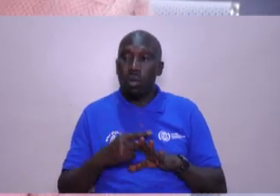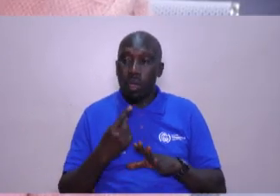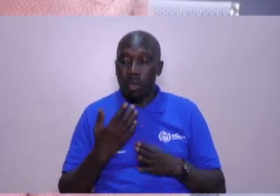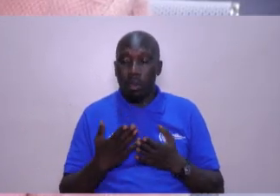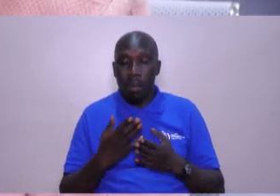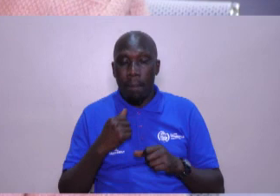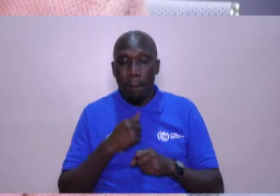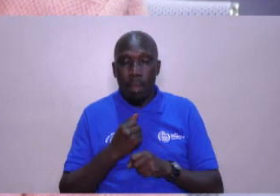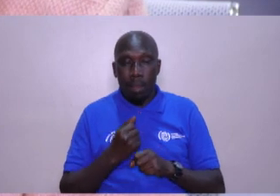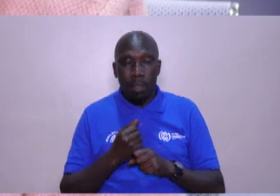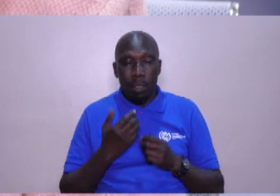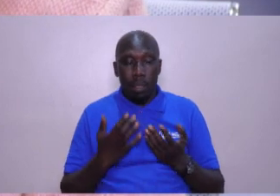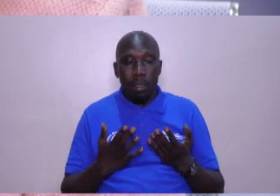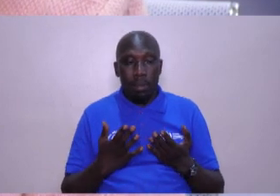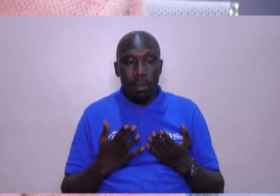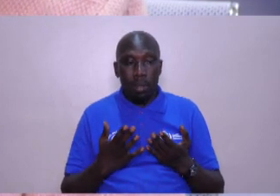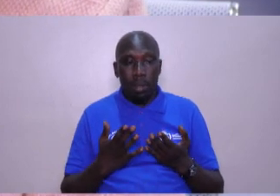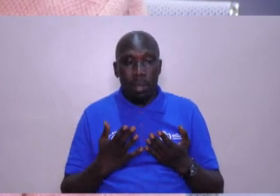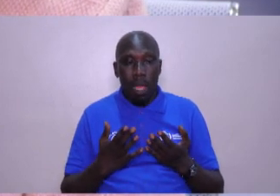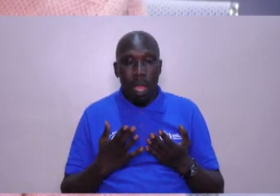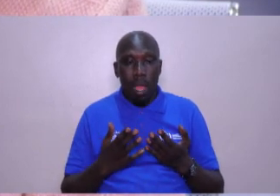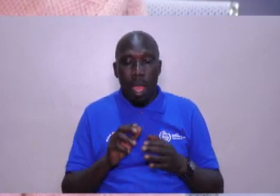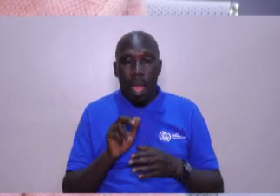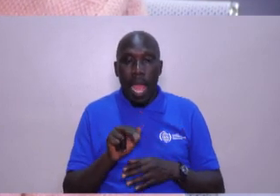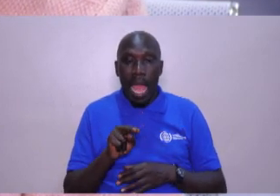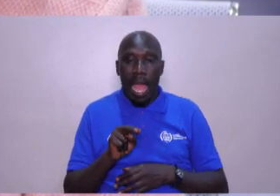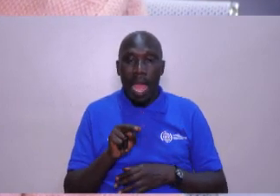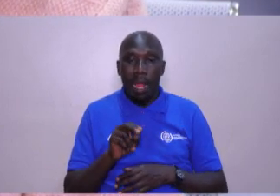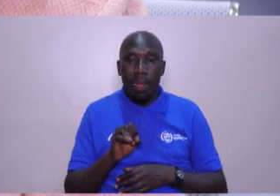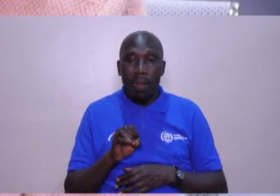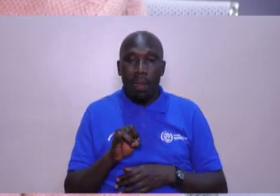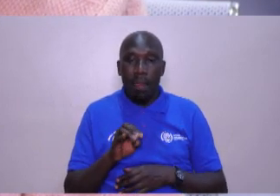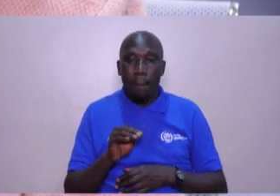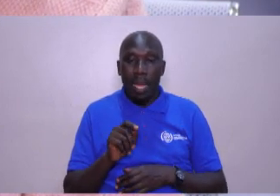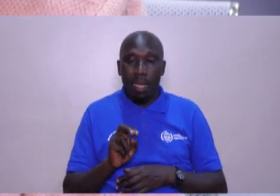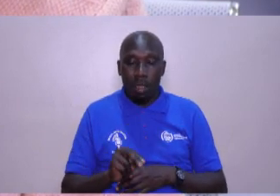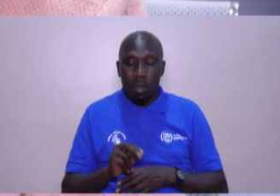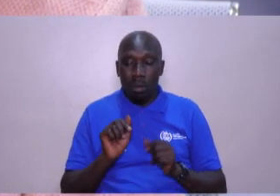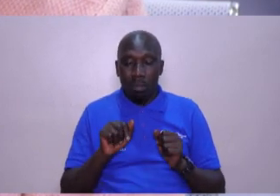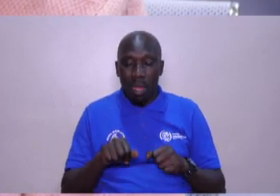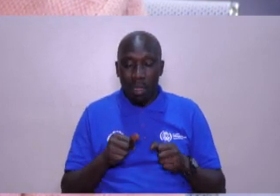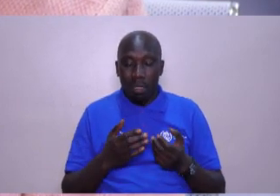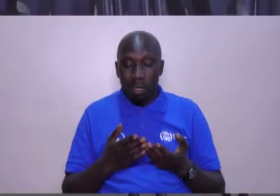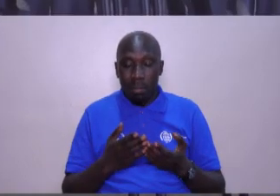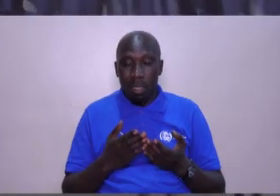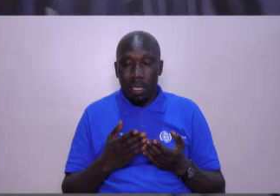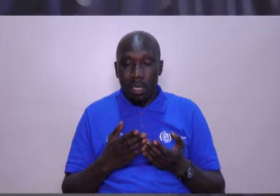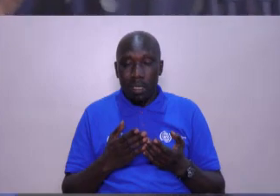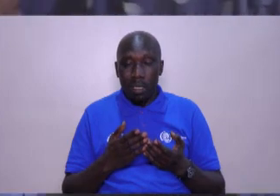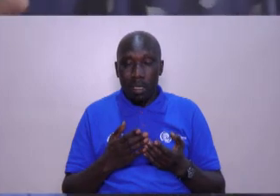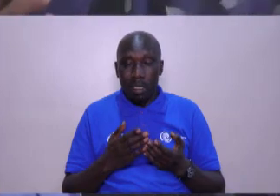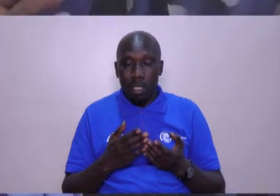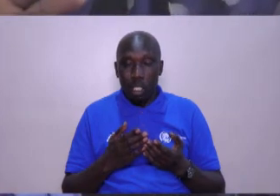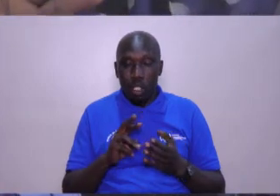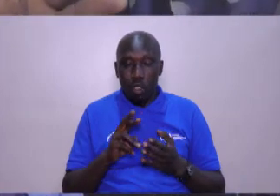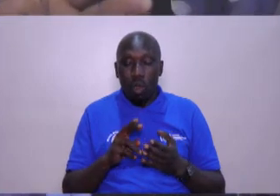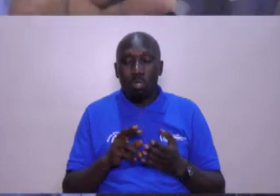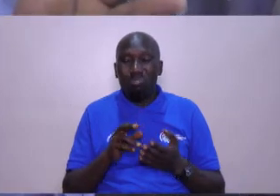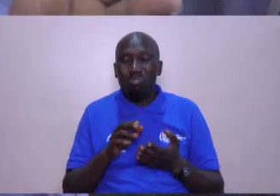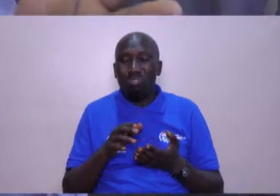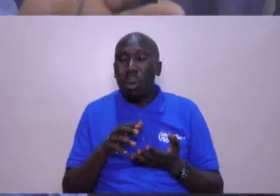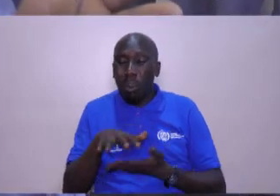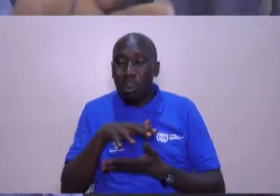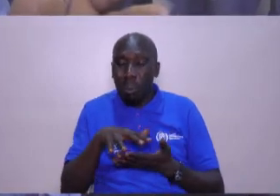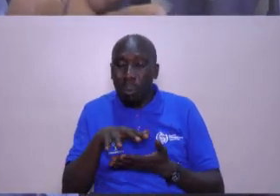making animations, it shouldn't be over congested. We get it? It should be precise, very clear. I think that could be